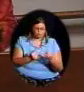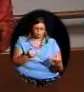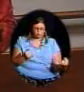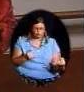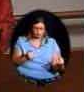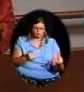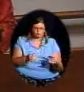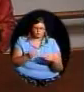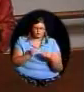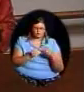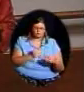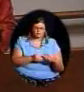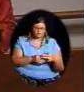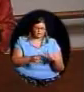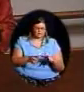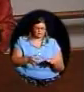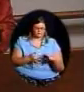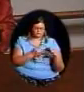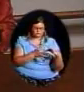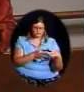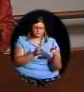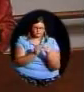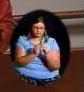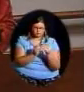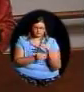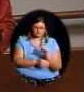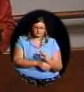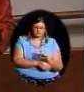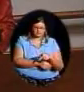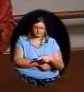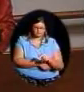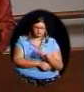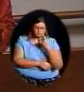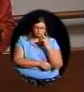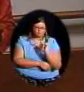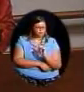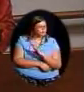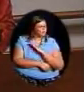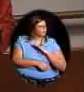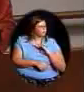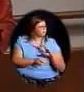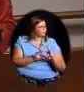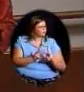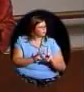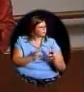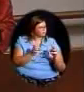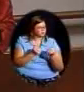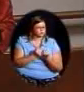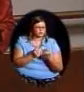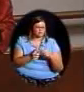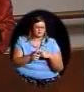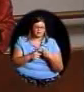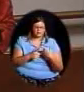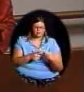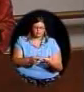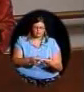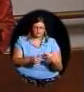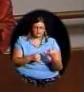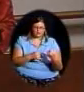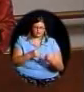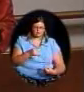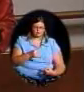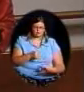special meeting in September for a board workshop, and then finally a special request for soccer